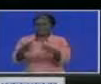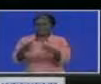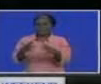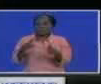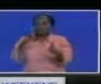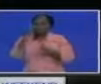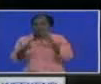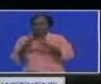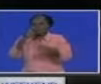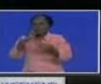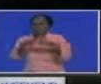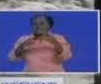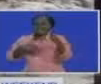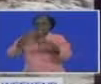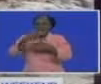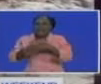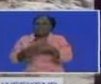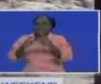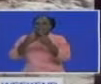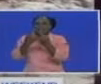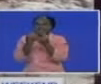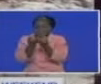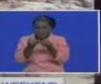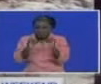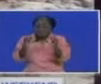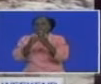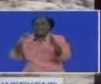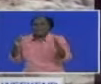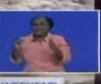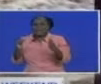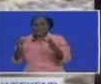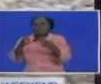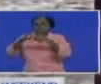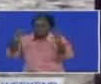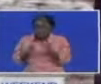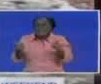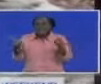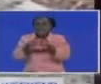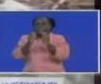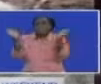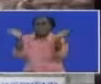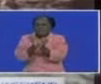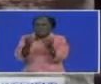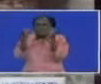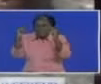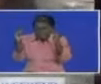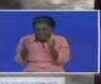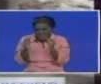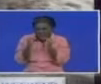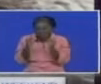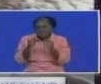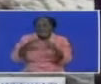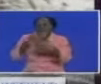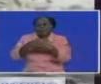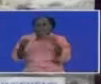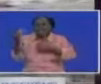44 years after independence, and the impact of tribalism was like a punishment painfully felt during the post-election